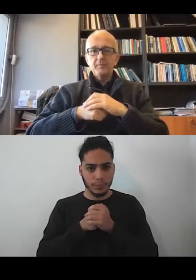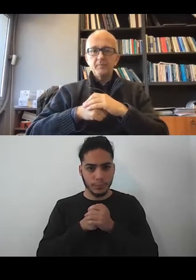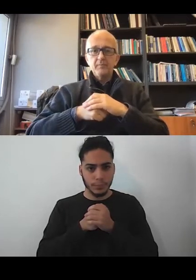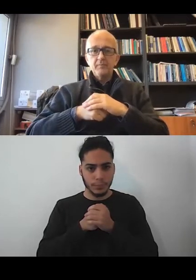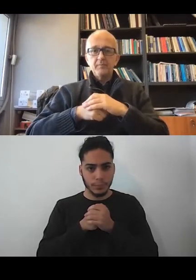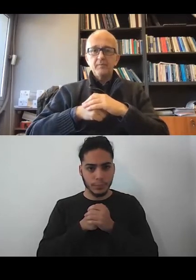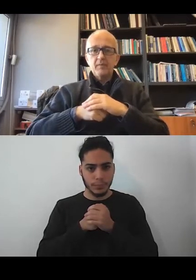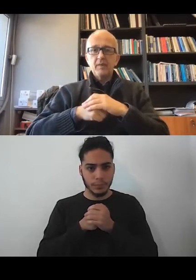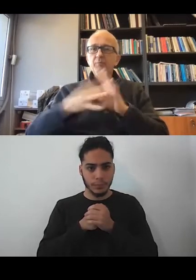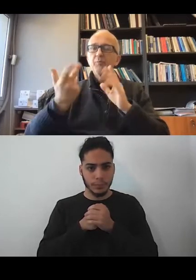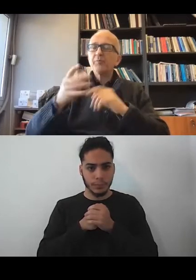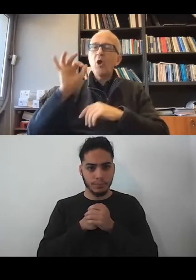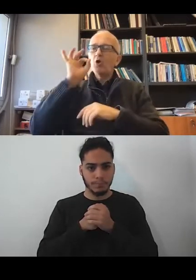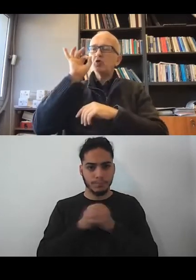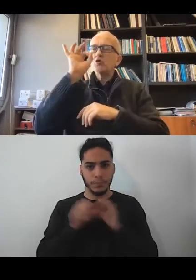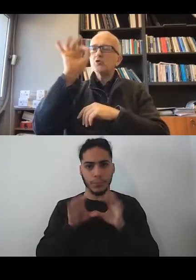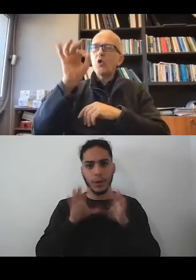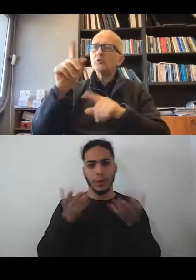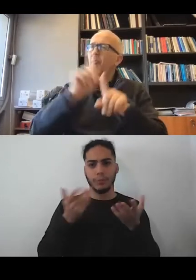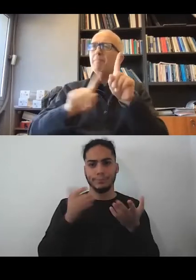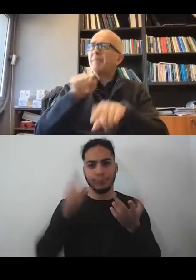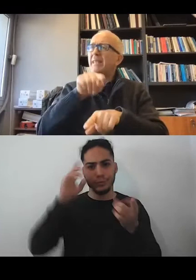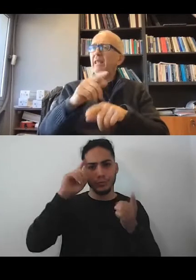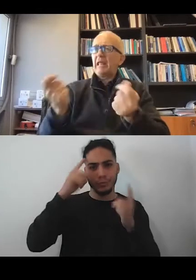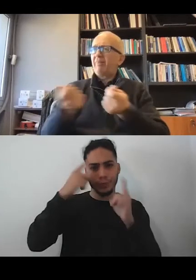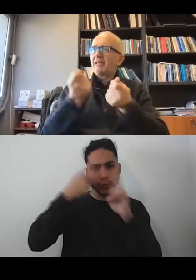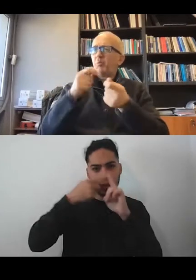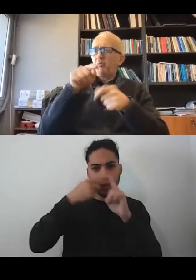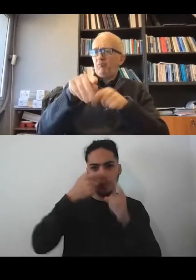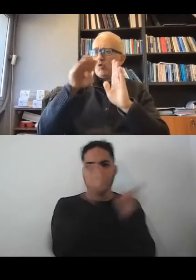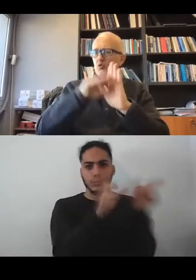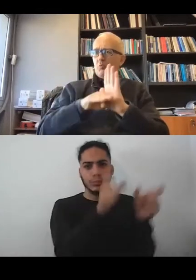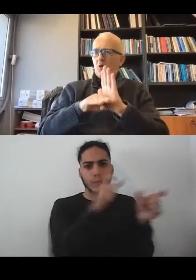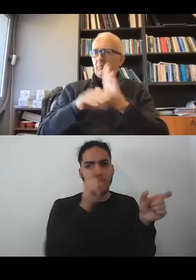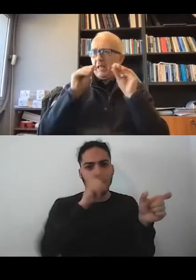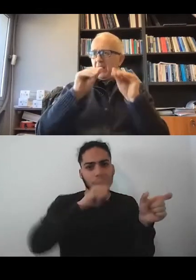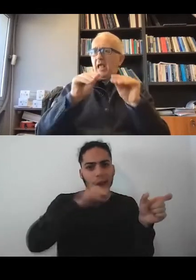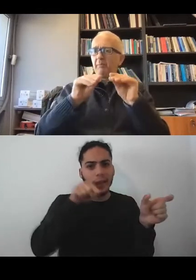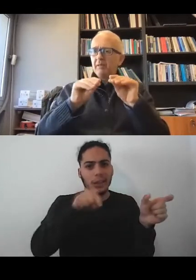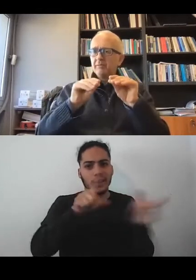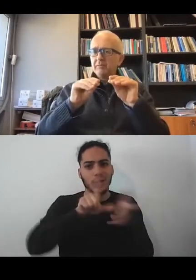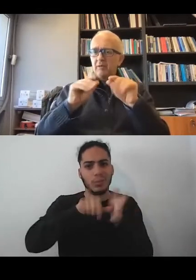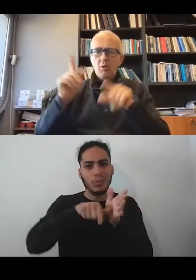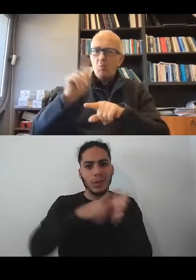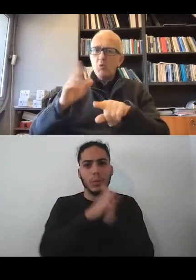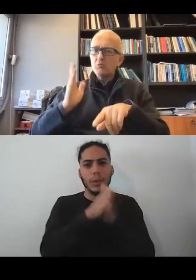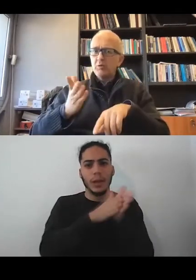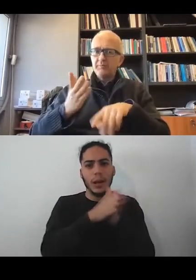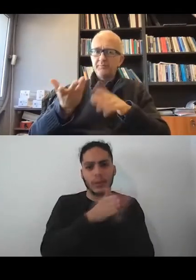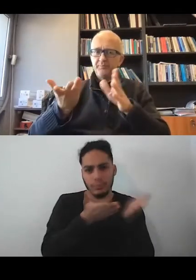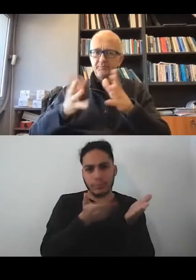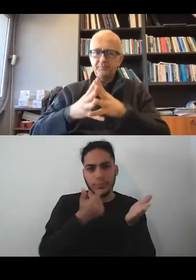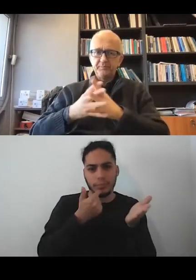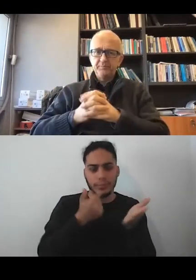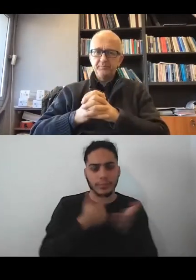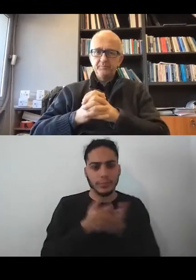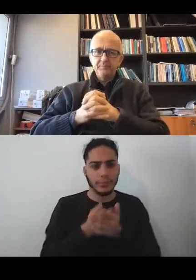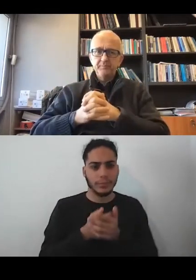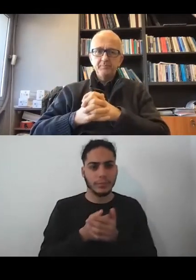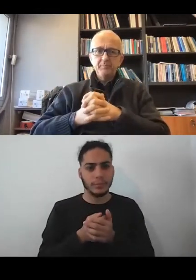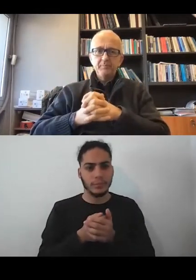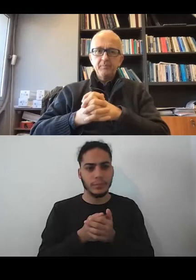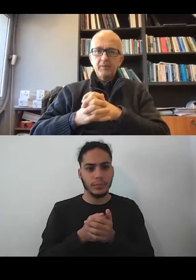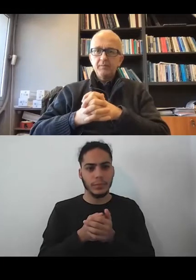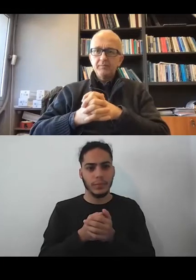So which are the target groups, the end users of the proposed system? They will